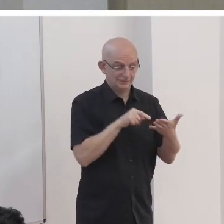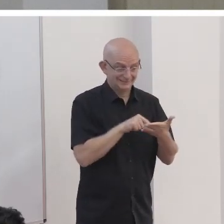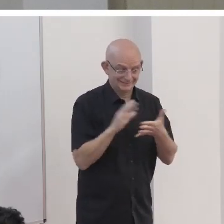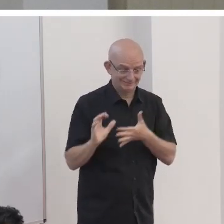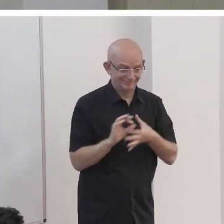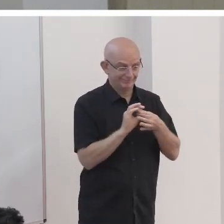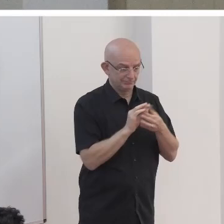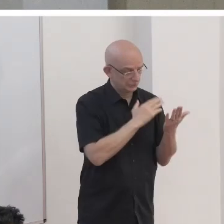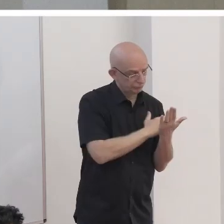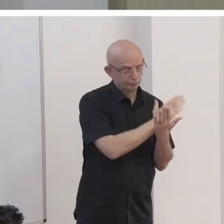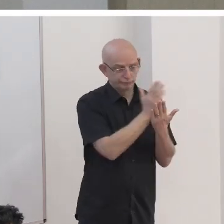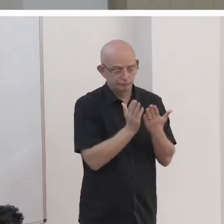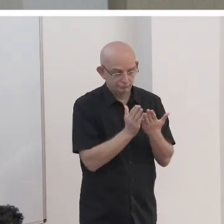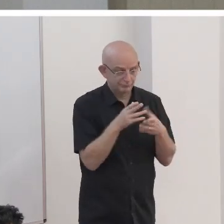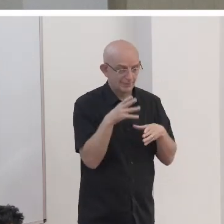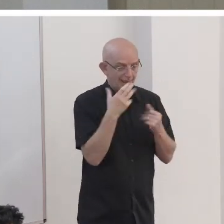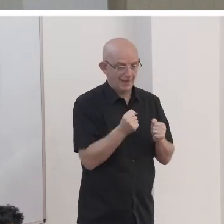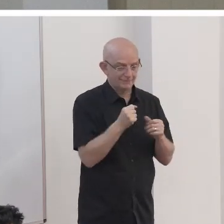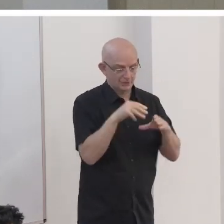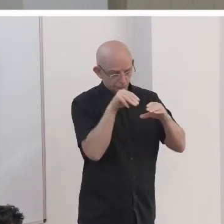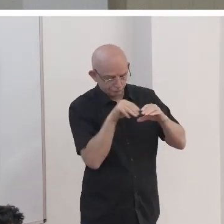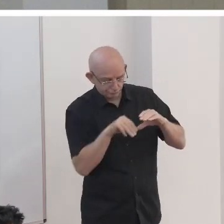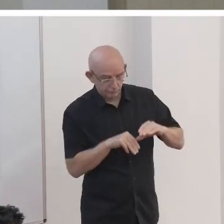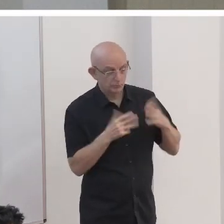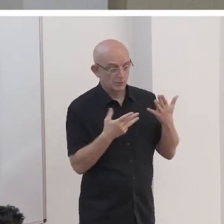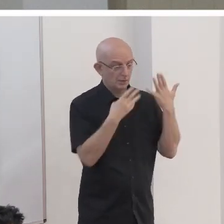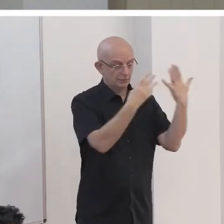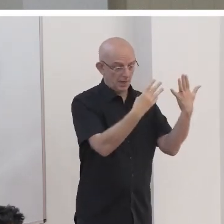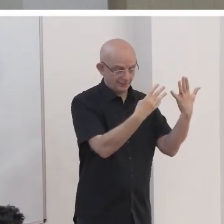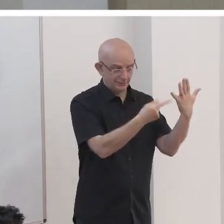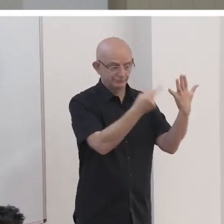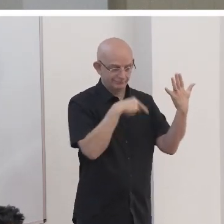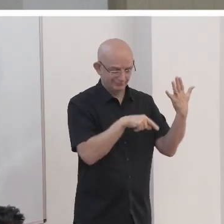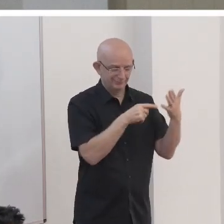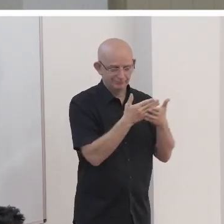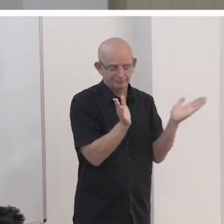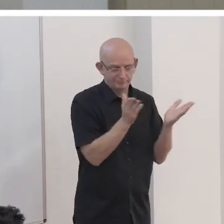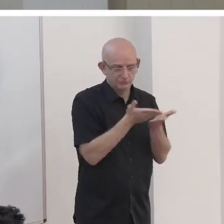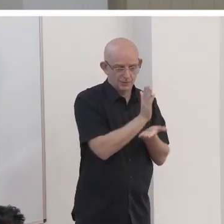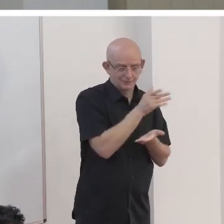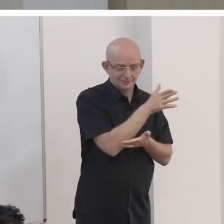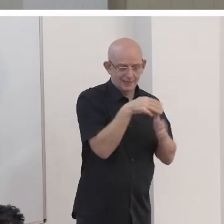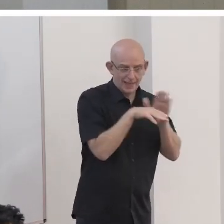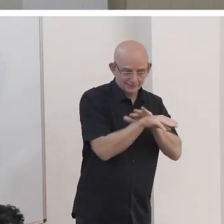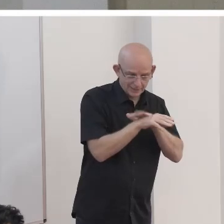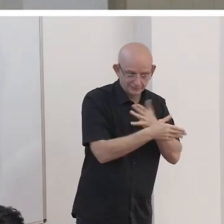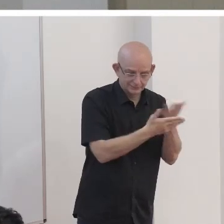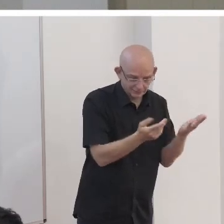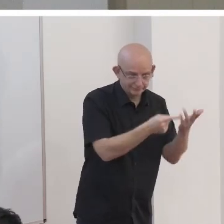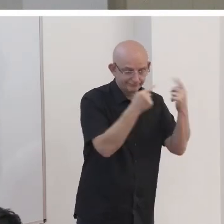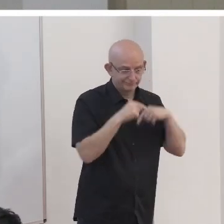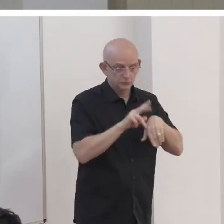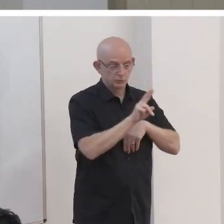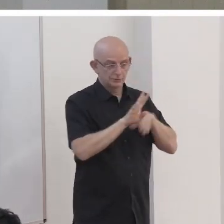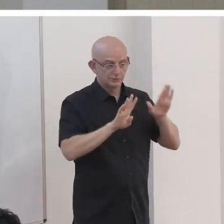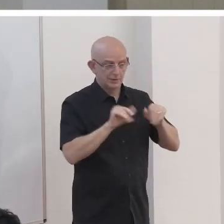Article 30 on participation in cultural life, recreation, leisure and sport. And really what Article 13 on access justice does, it animates the